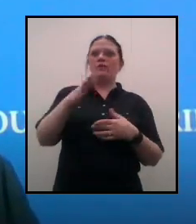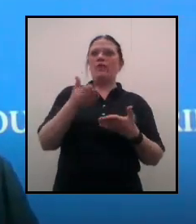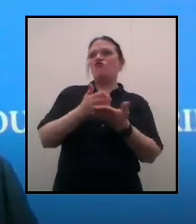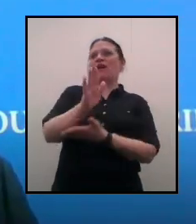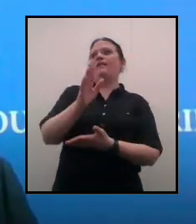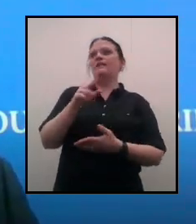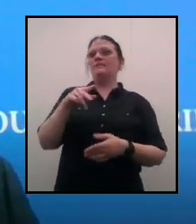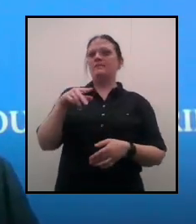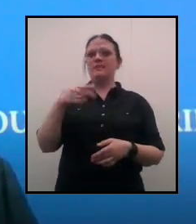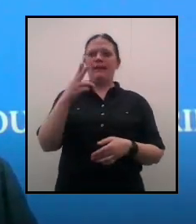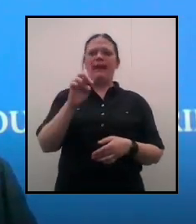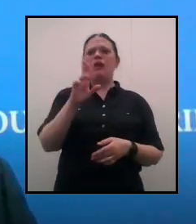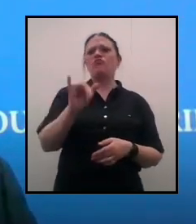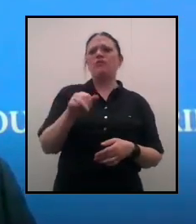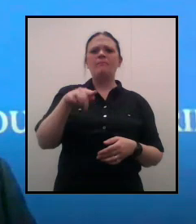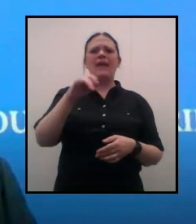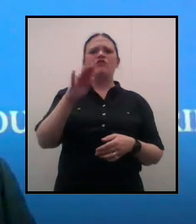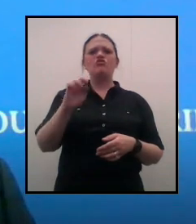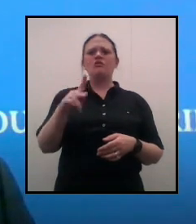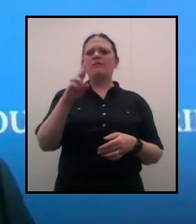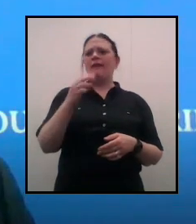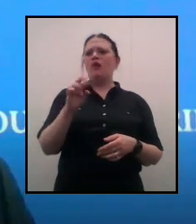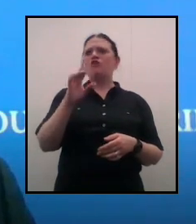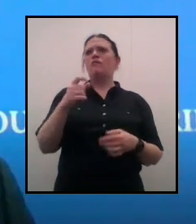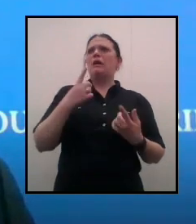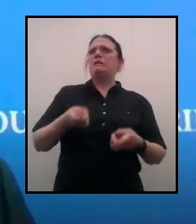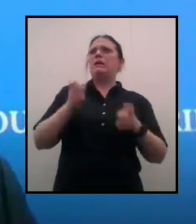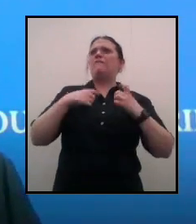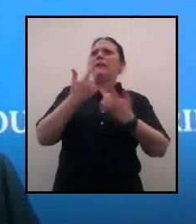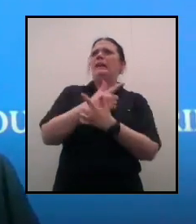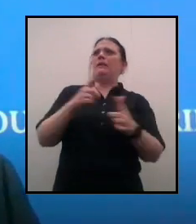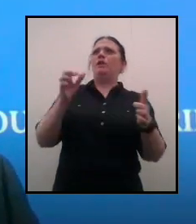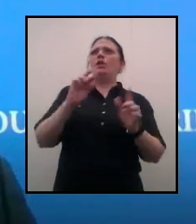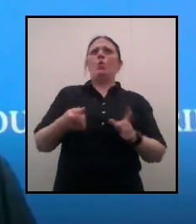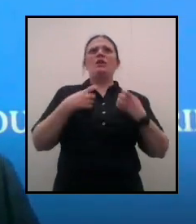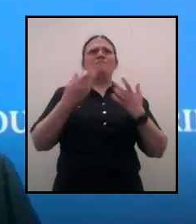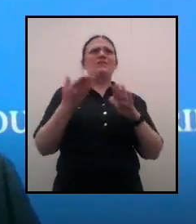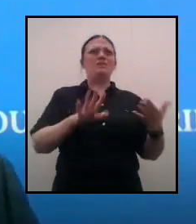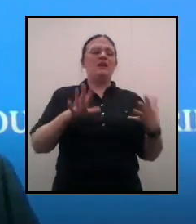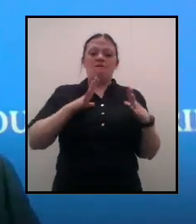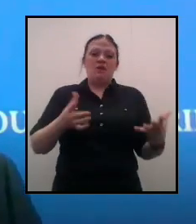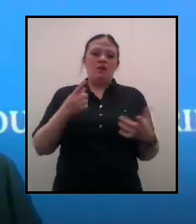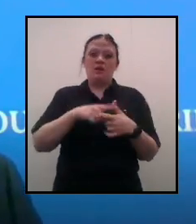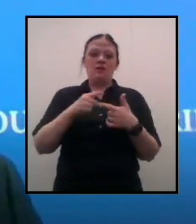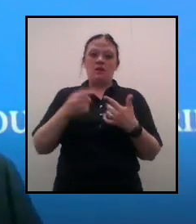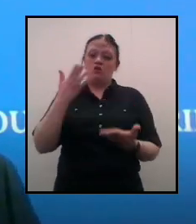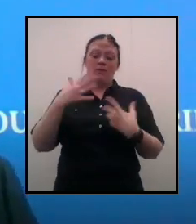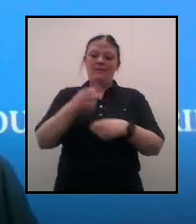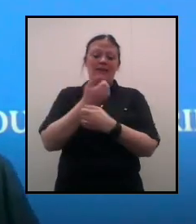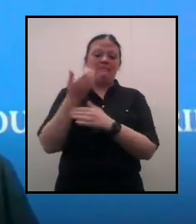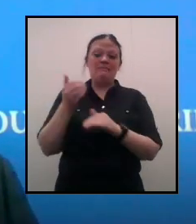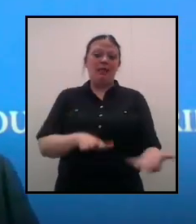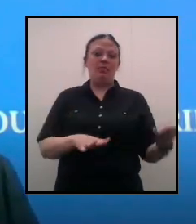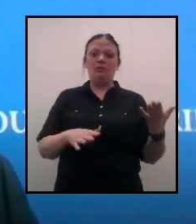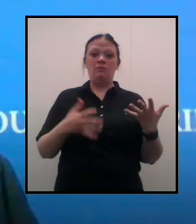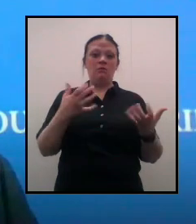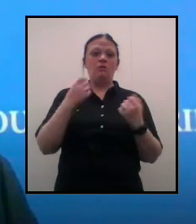give me liberty or give me death. Well, if they contract this, they may get the death. I just want people to understand that